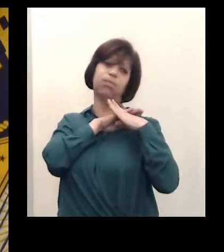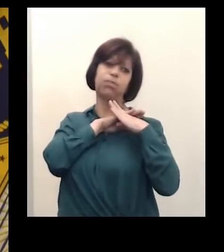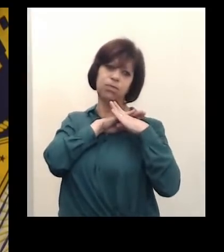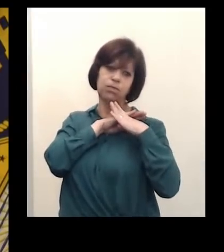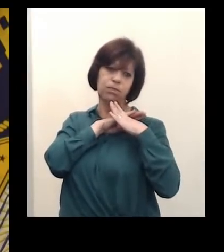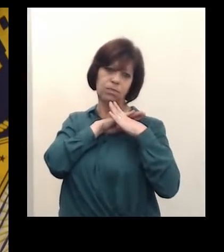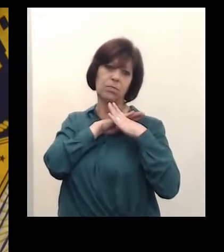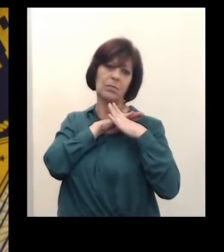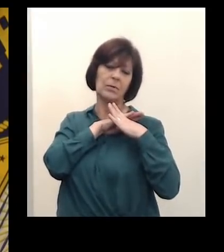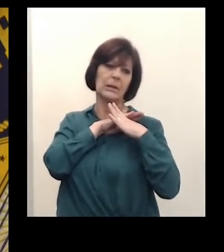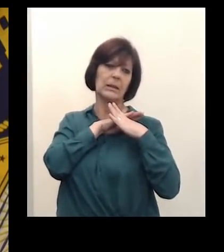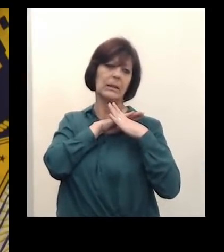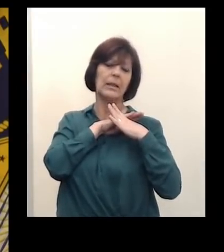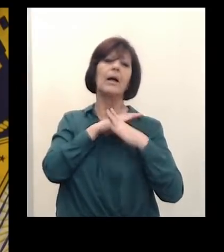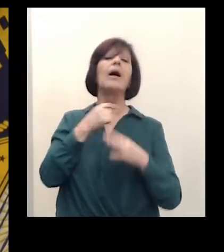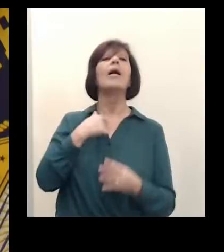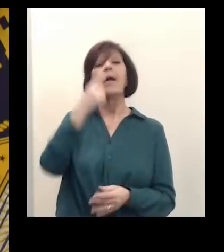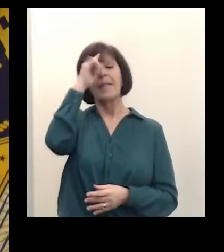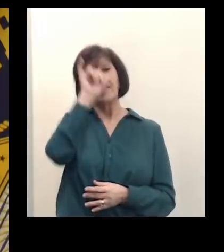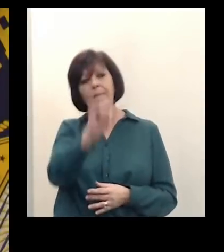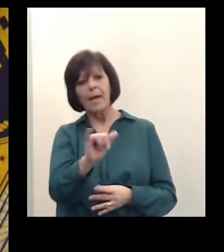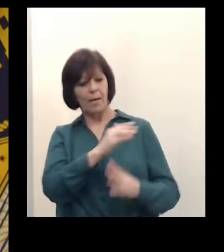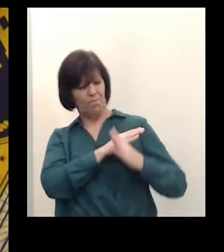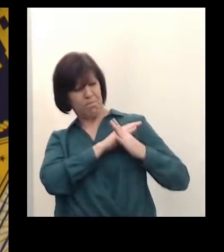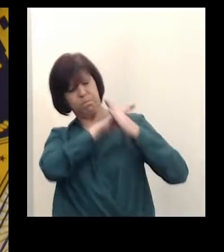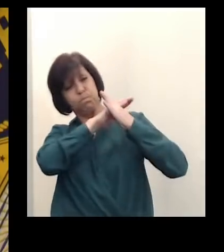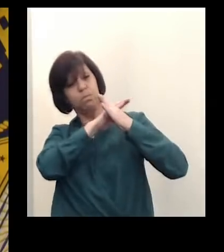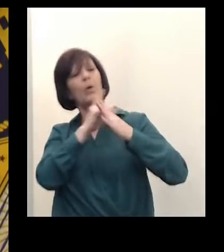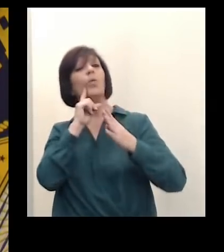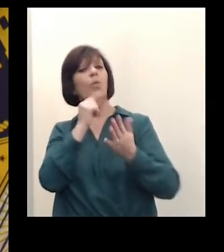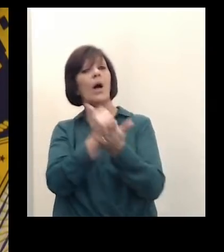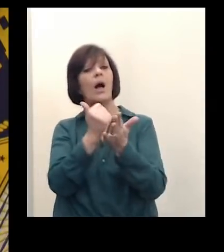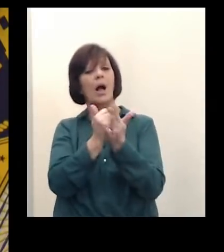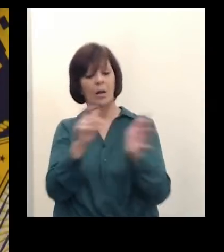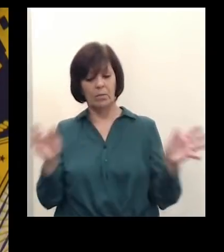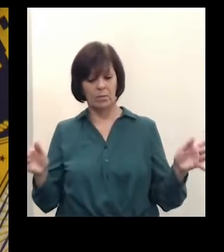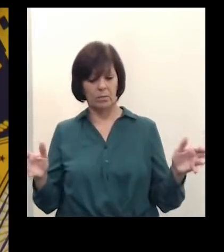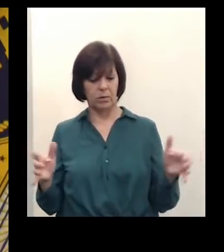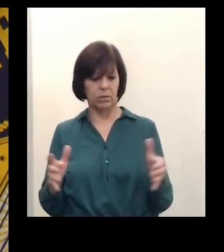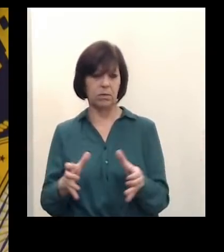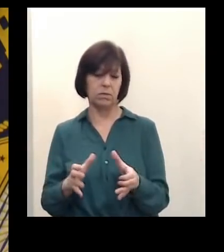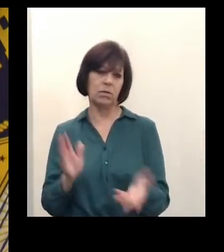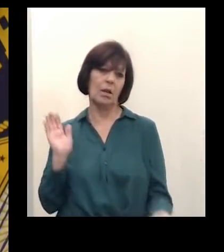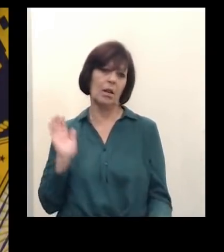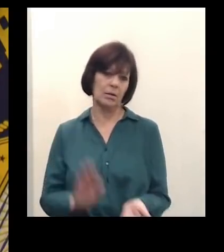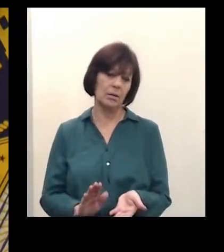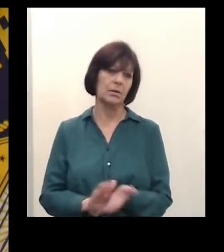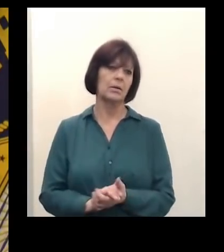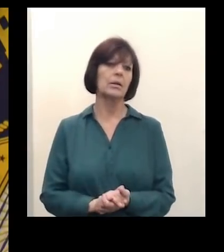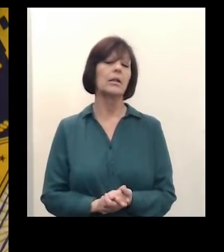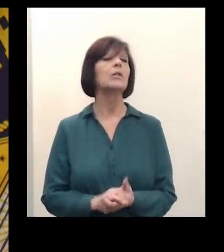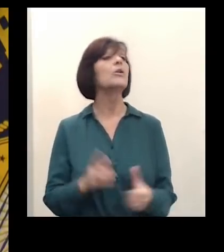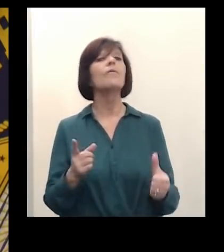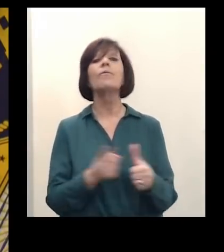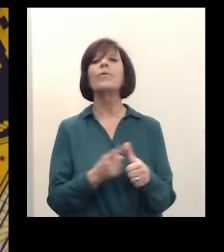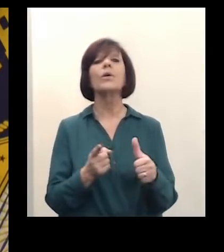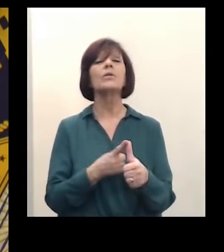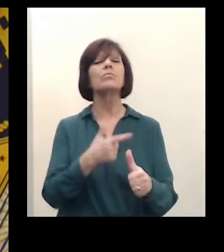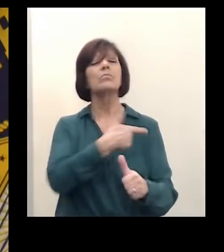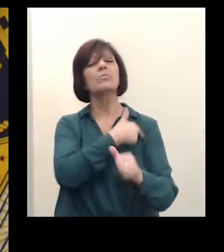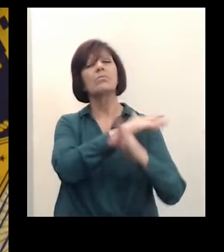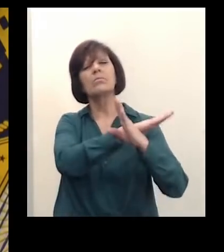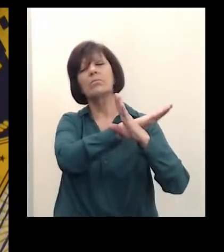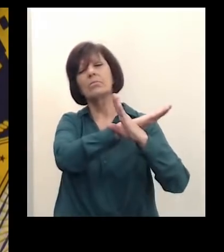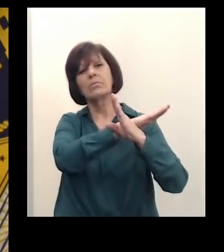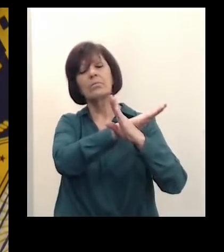extraordinary buffer, and I think that's really going to help us tamp down cases. So obviously, first and foremost, vaccination.